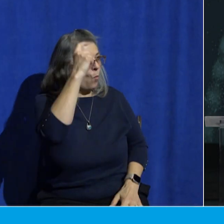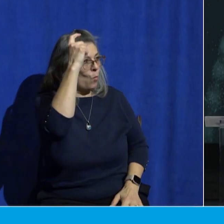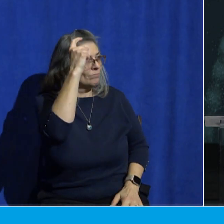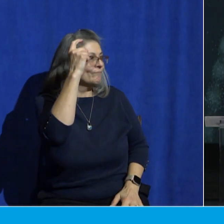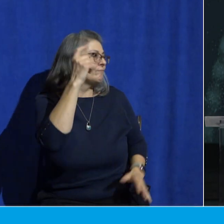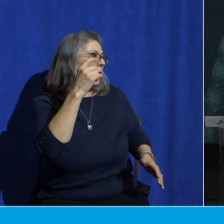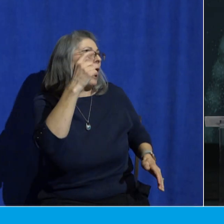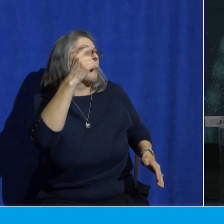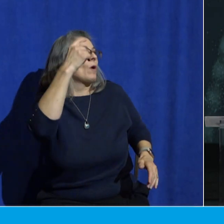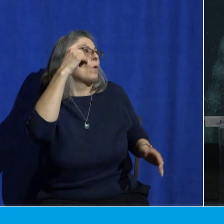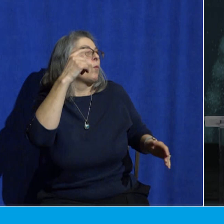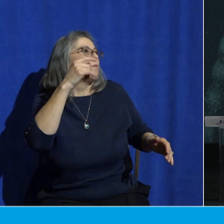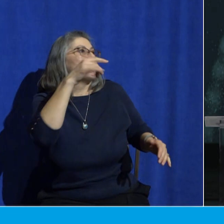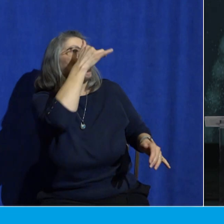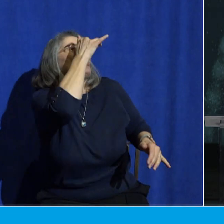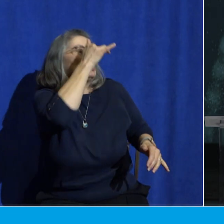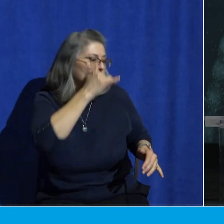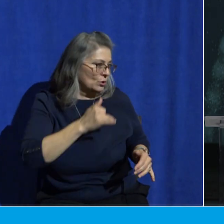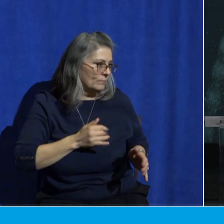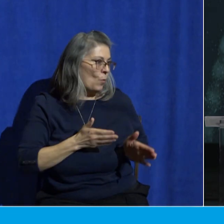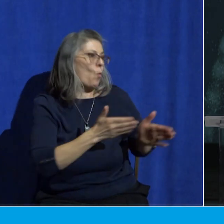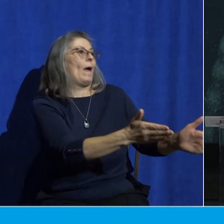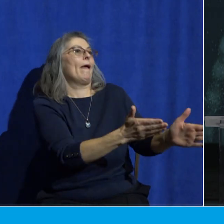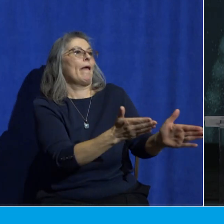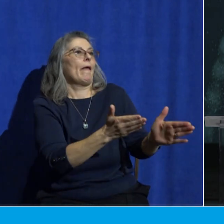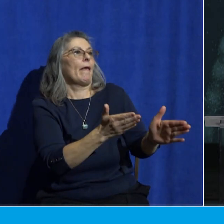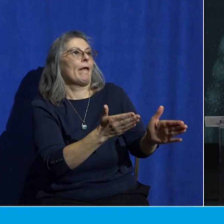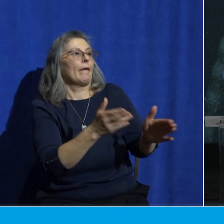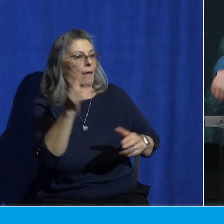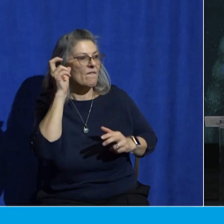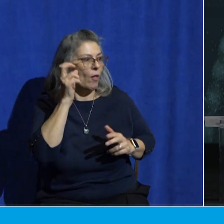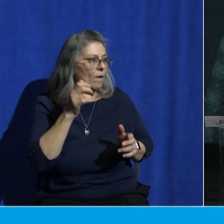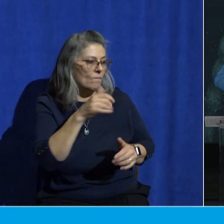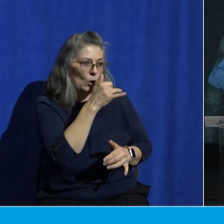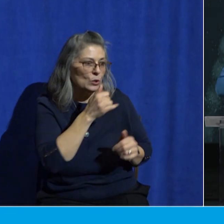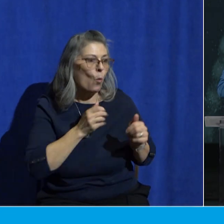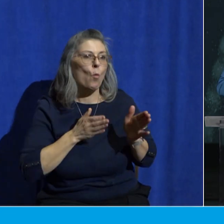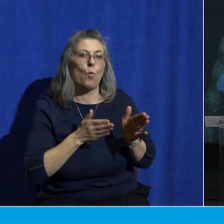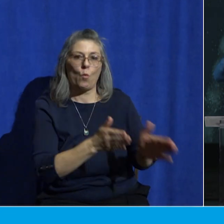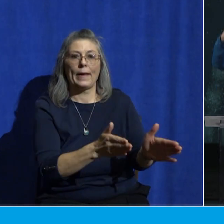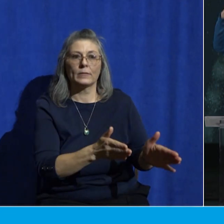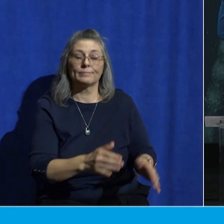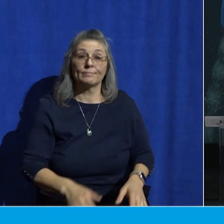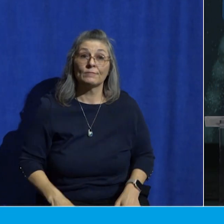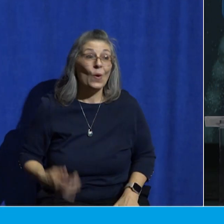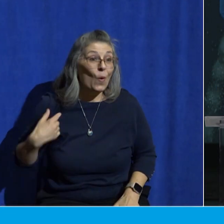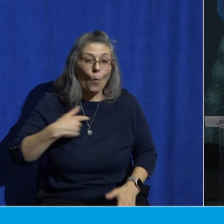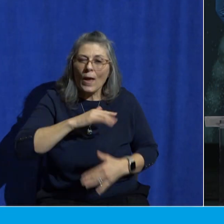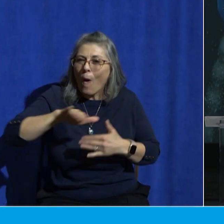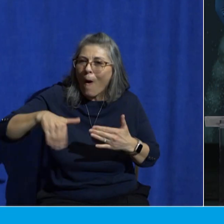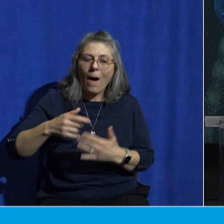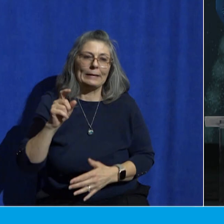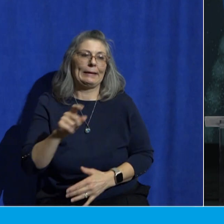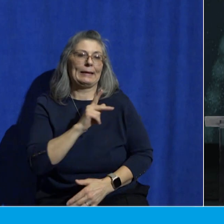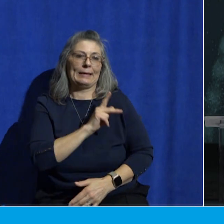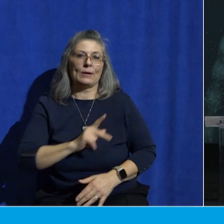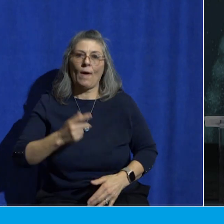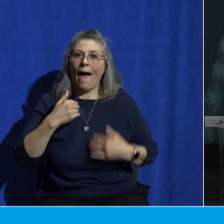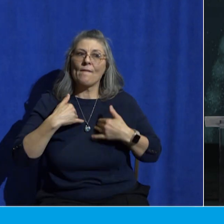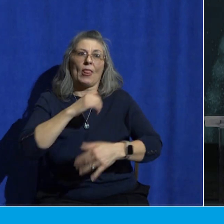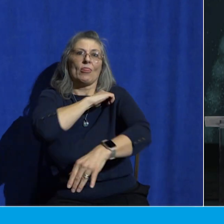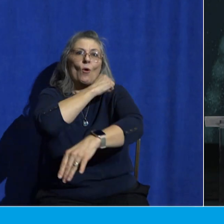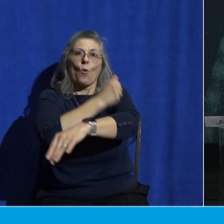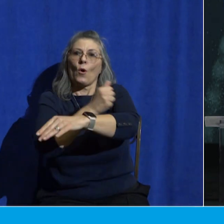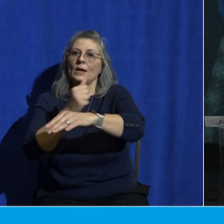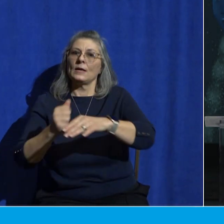evil, foolish ways. And we all need a king who not only has authority and power